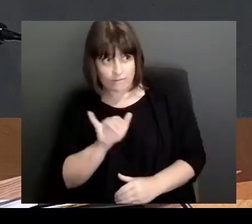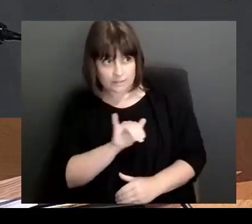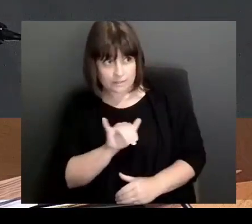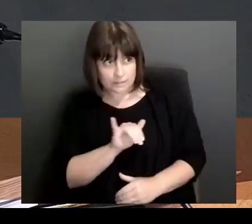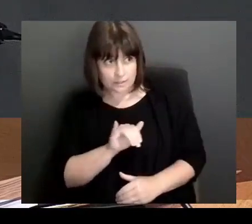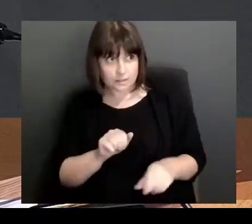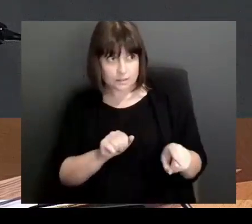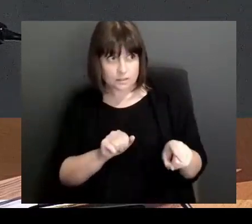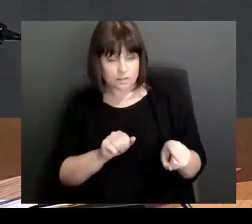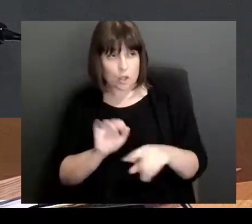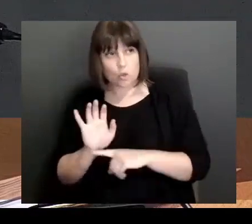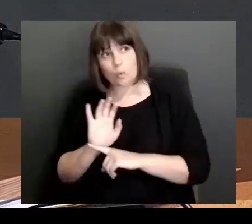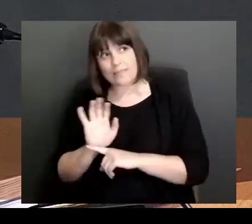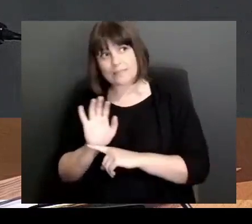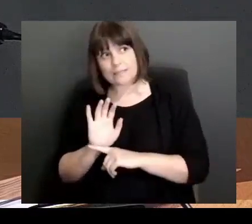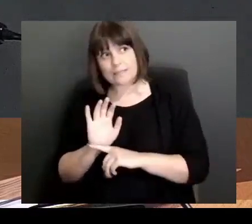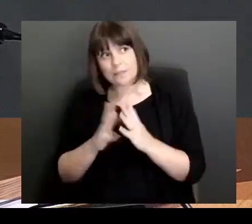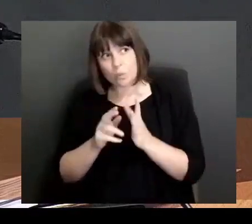The wind ones. Sorry.